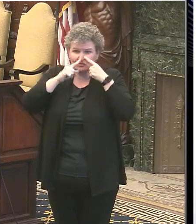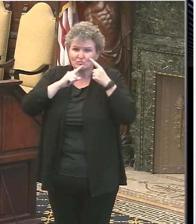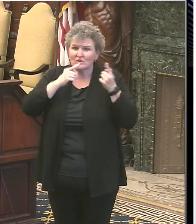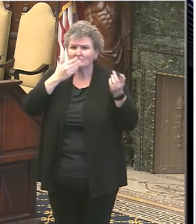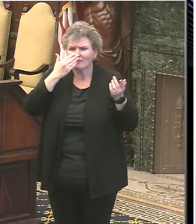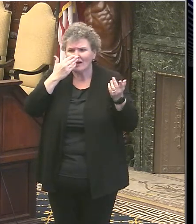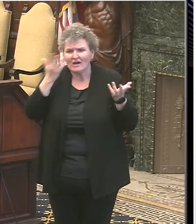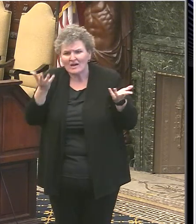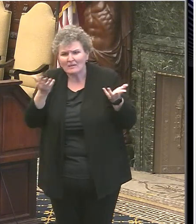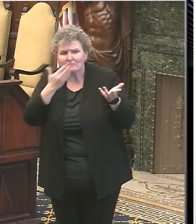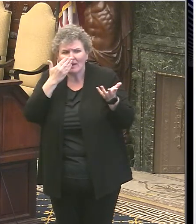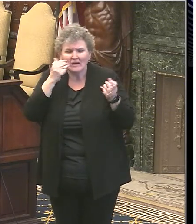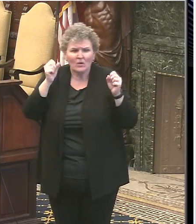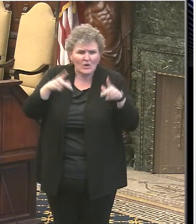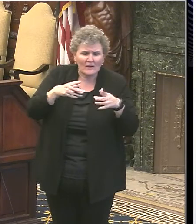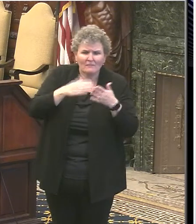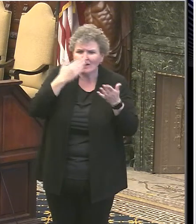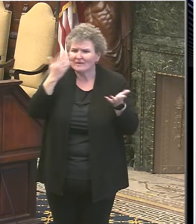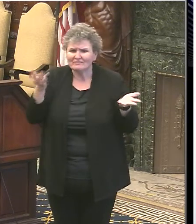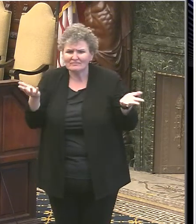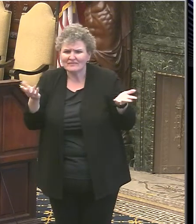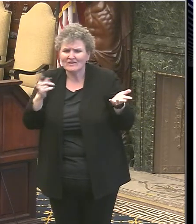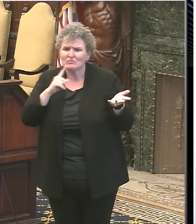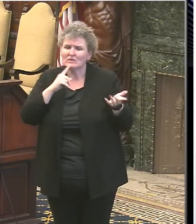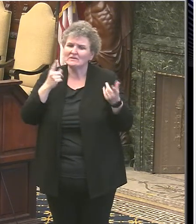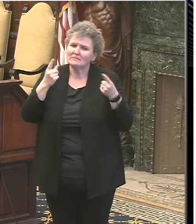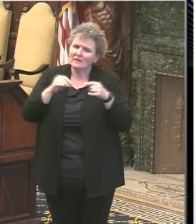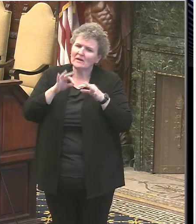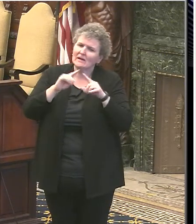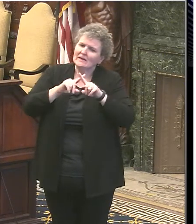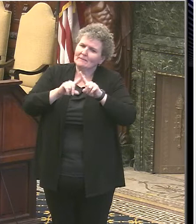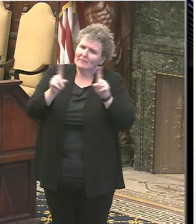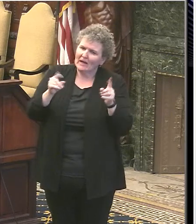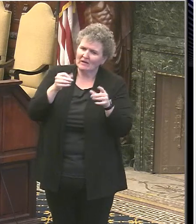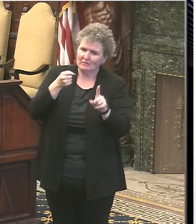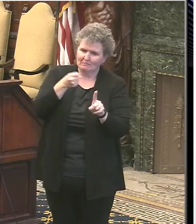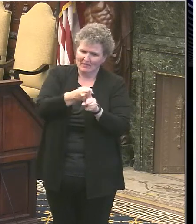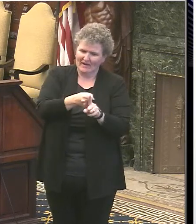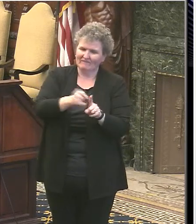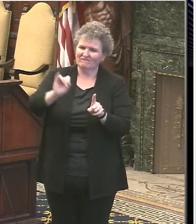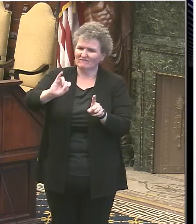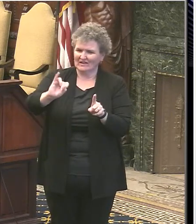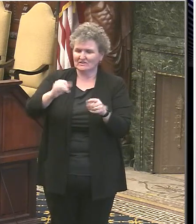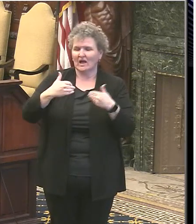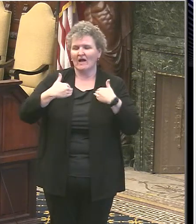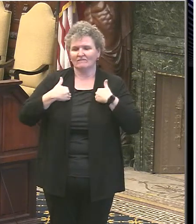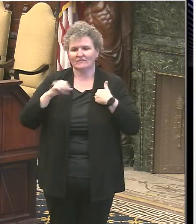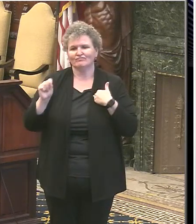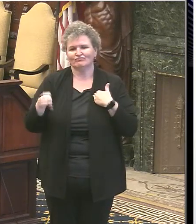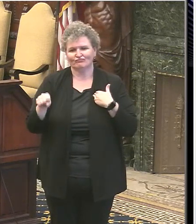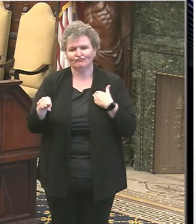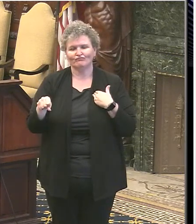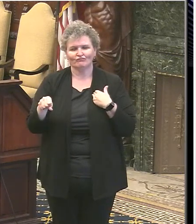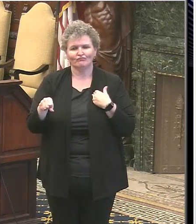all. So that certainly happens during the acute infection for people. And it sounds like by a report for some people, there